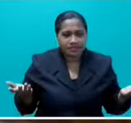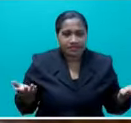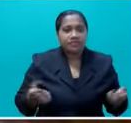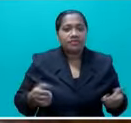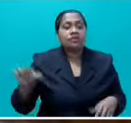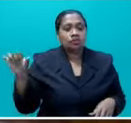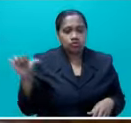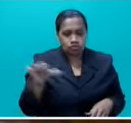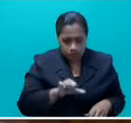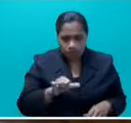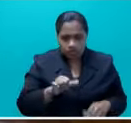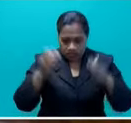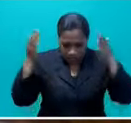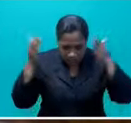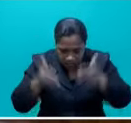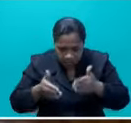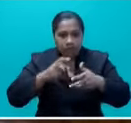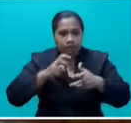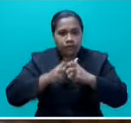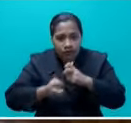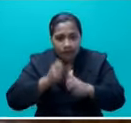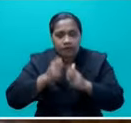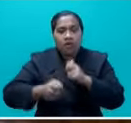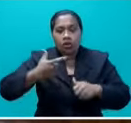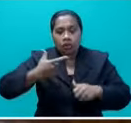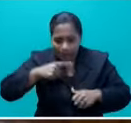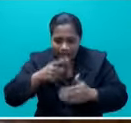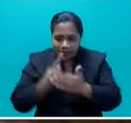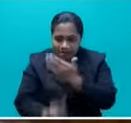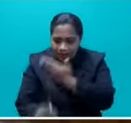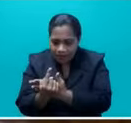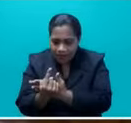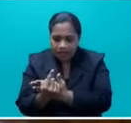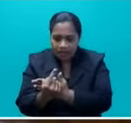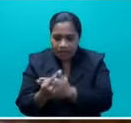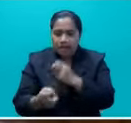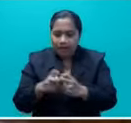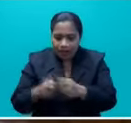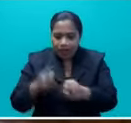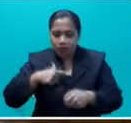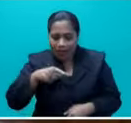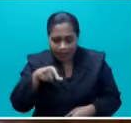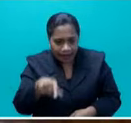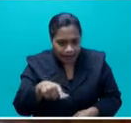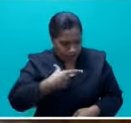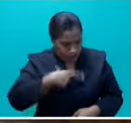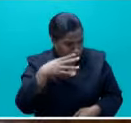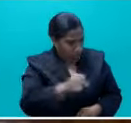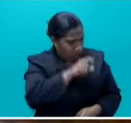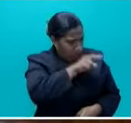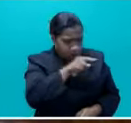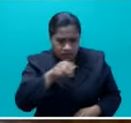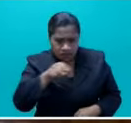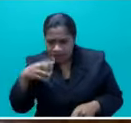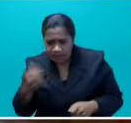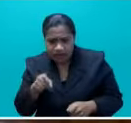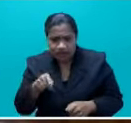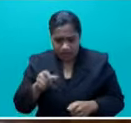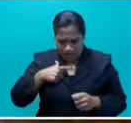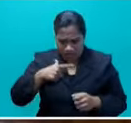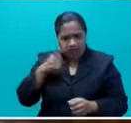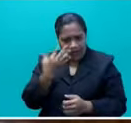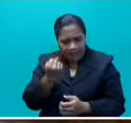go to the problem. What is causing all this problem? So it's important, Honorable Speaker, sir, not to only